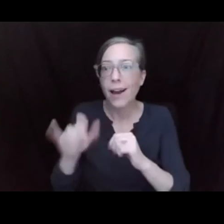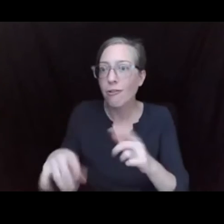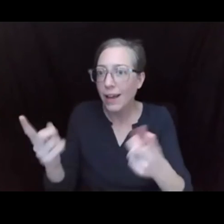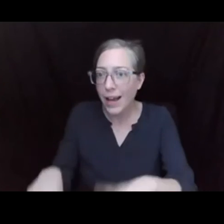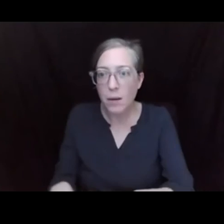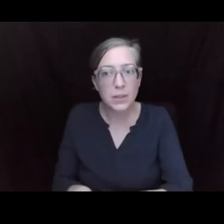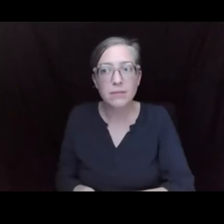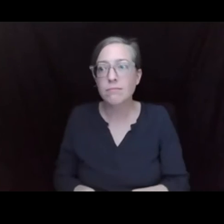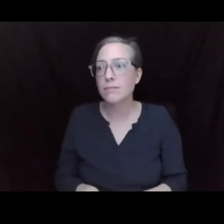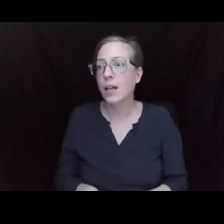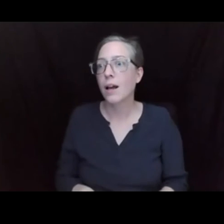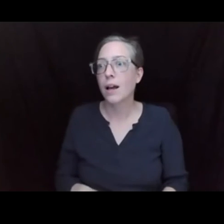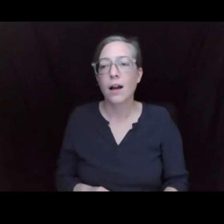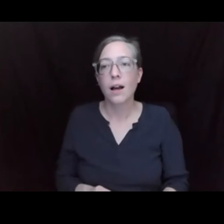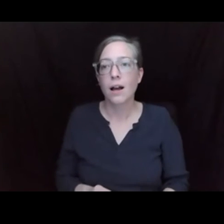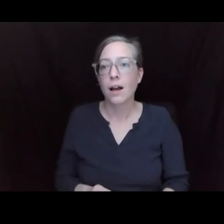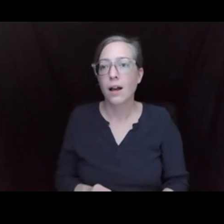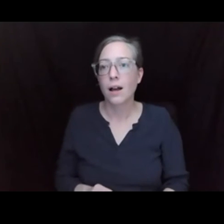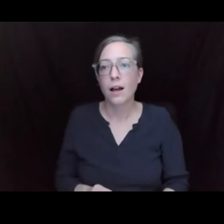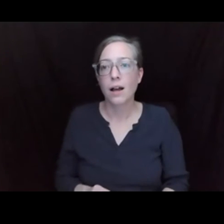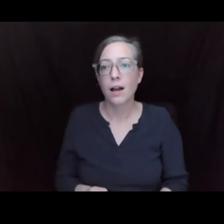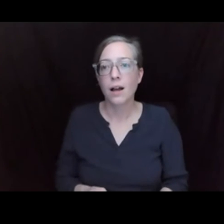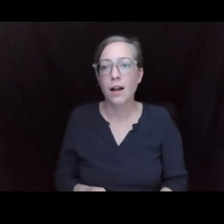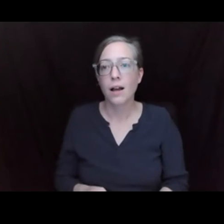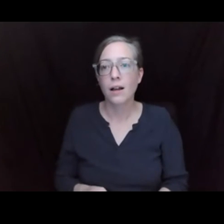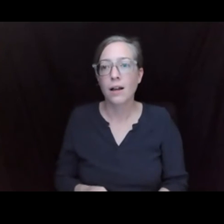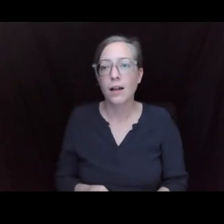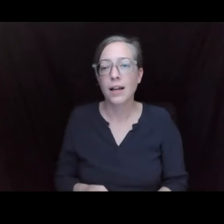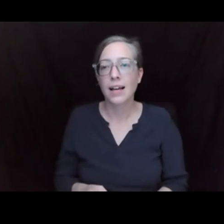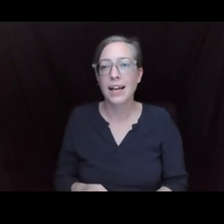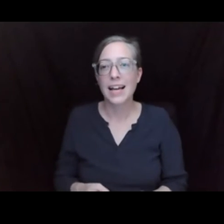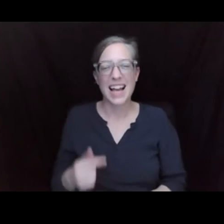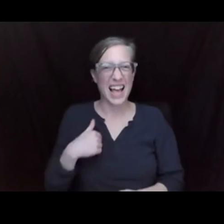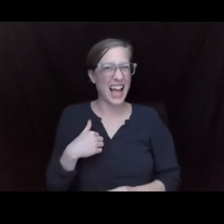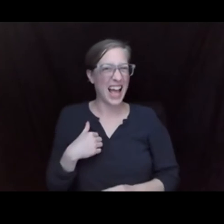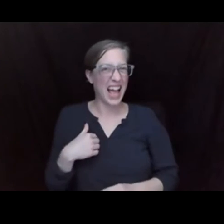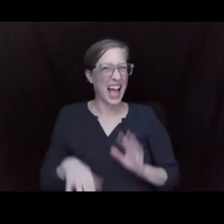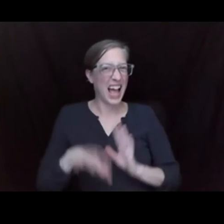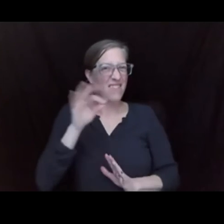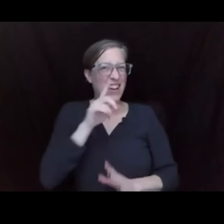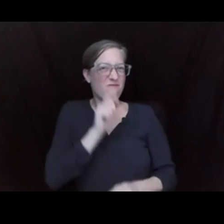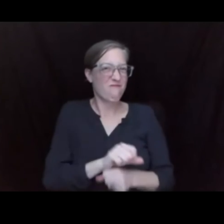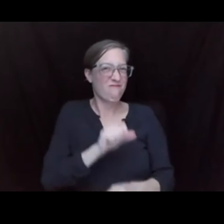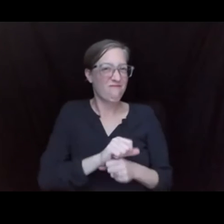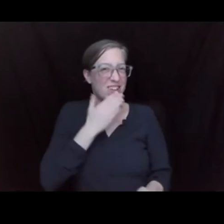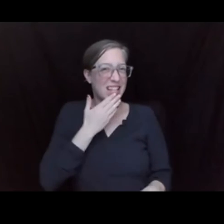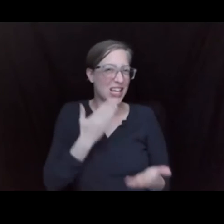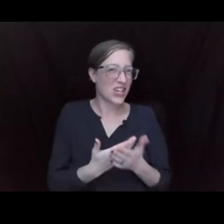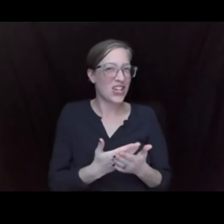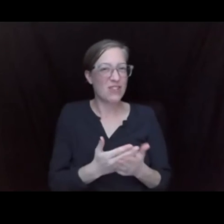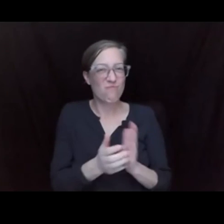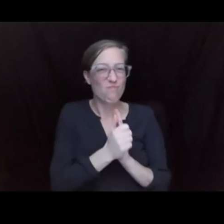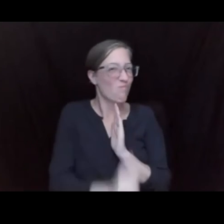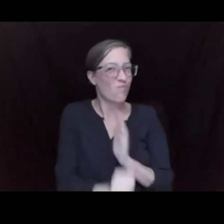you make that? I get really good at students. That could be the recipe.